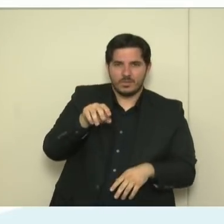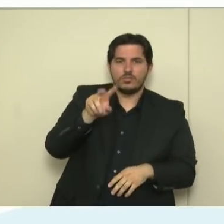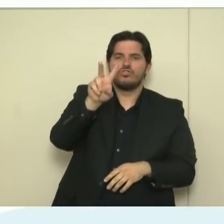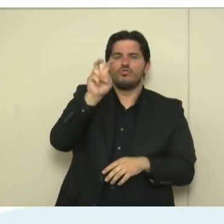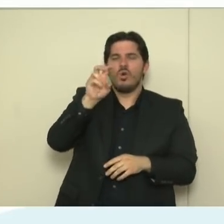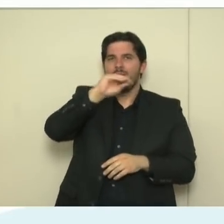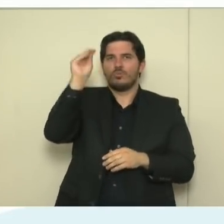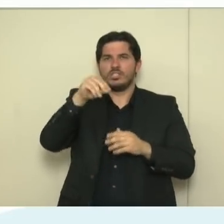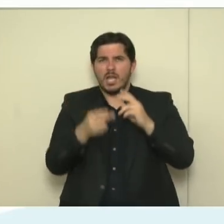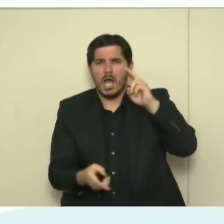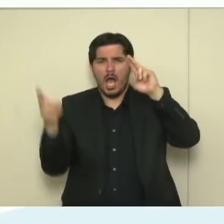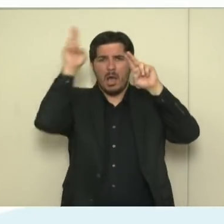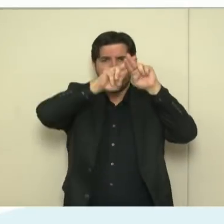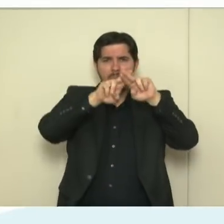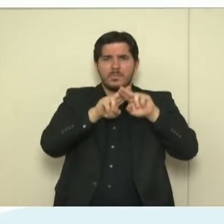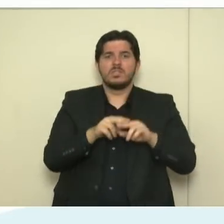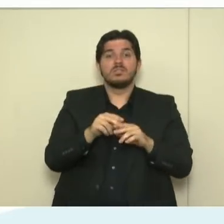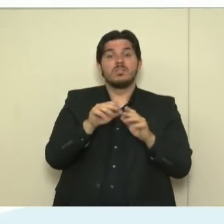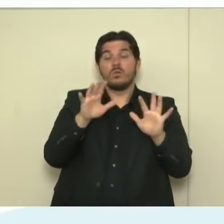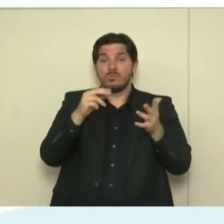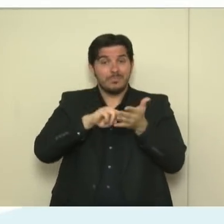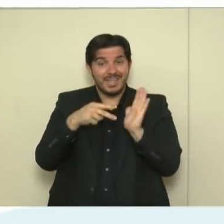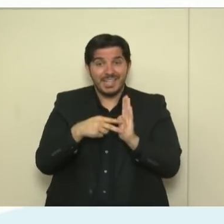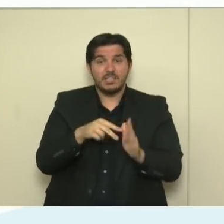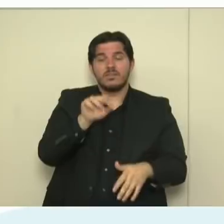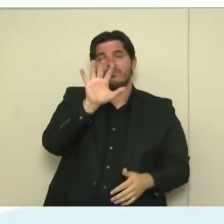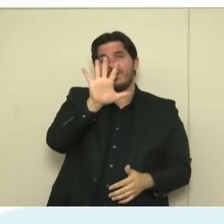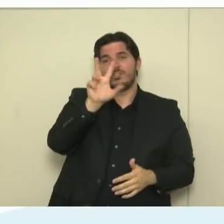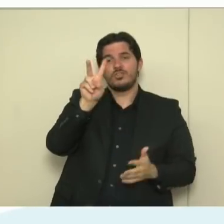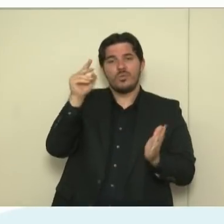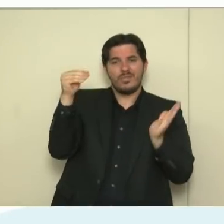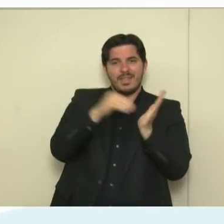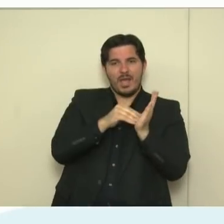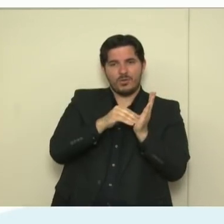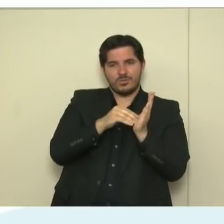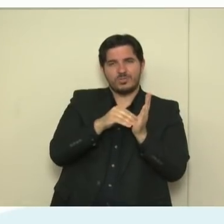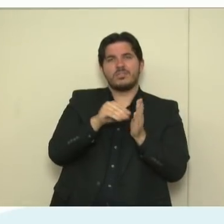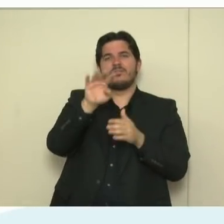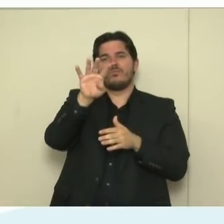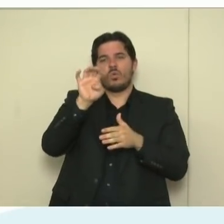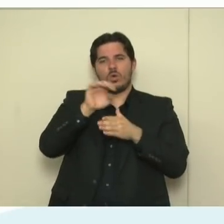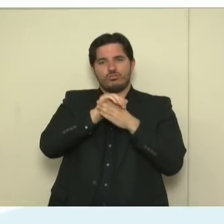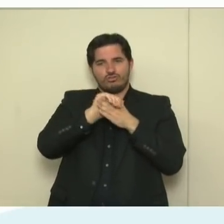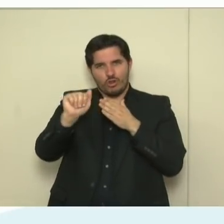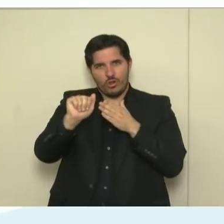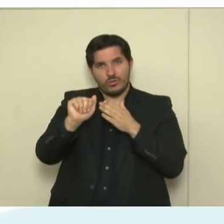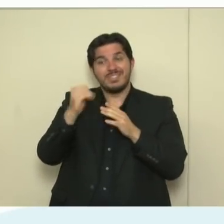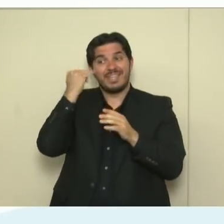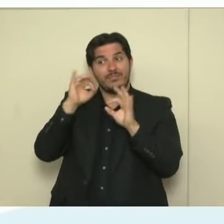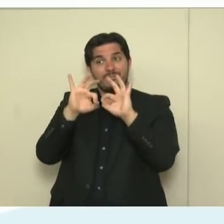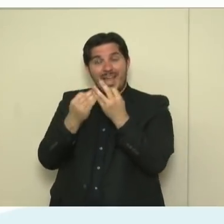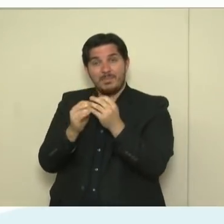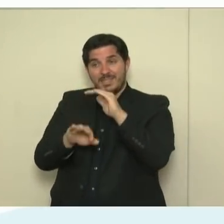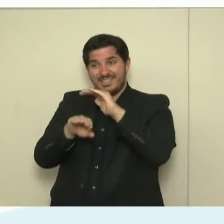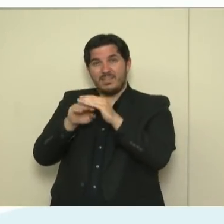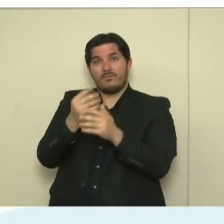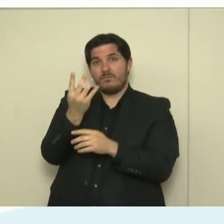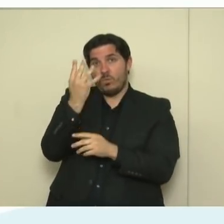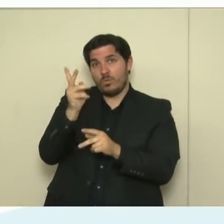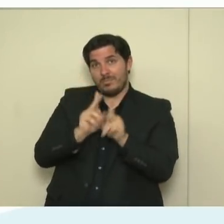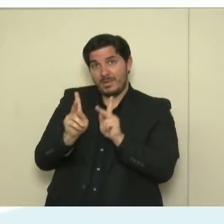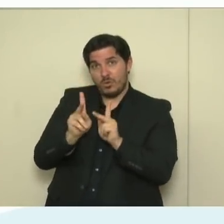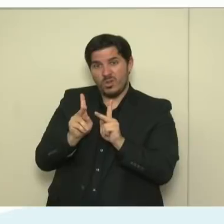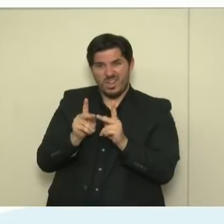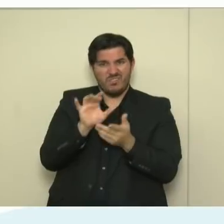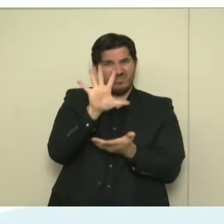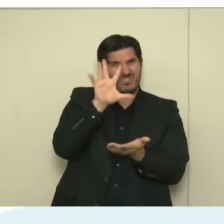$52,400 for a family of 4. And we hope that all New Mexicans that believe that they are eligible, you're either working, you're in